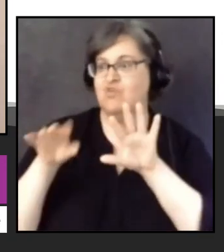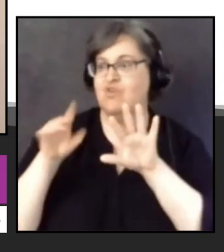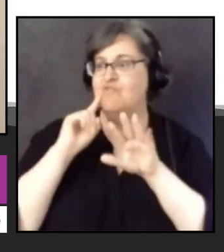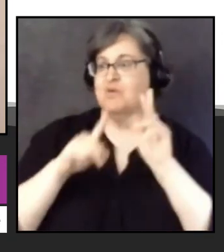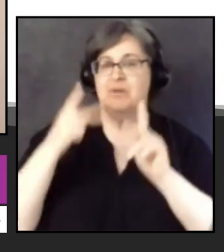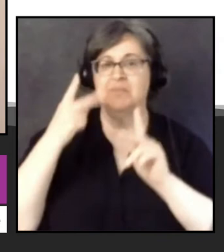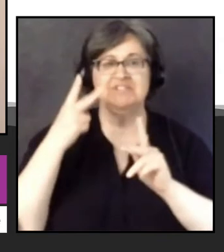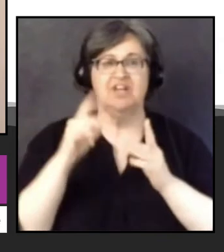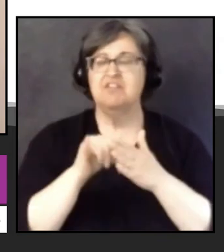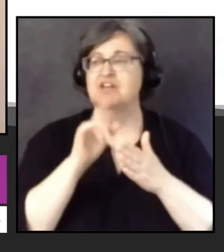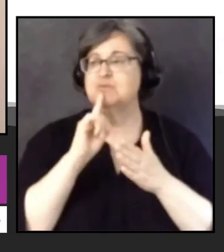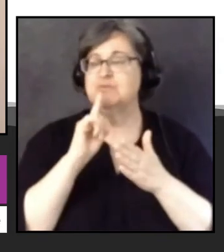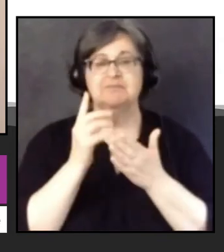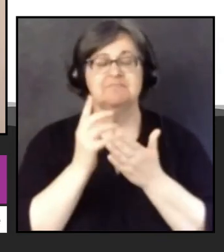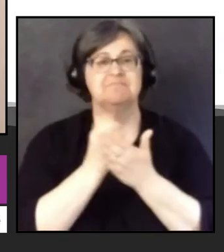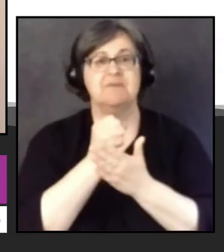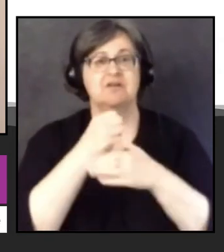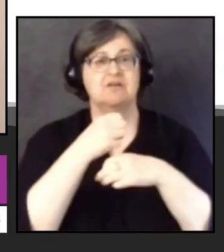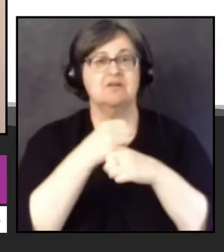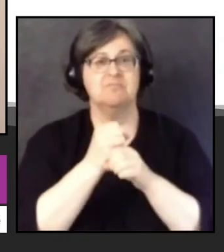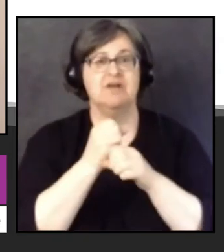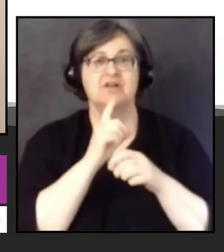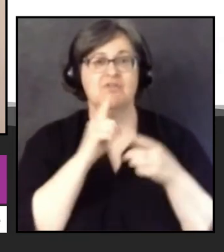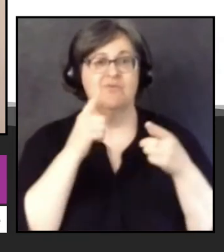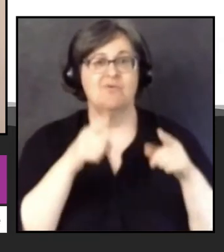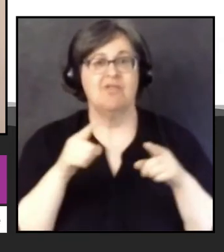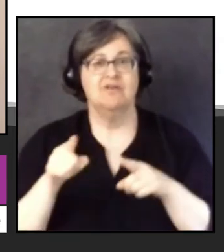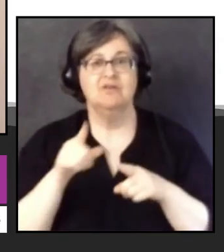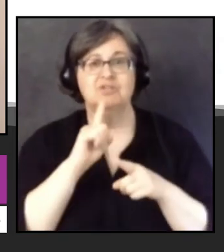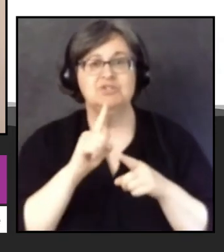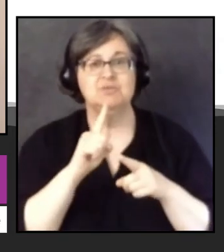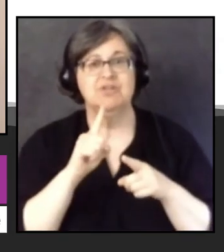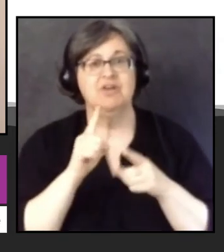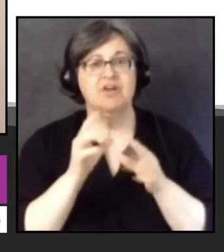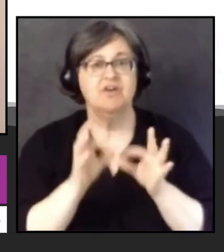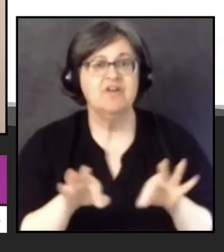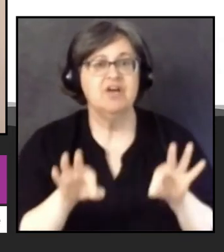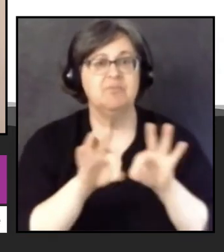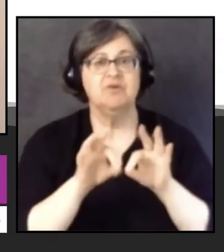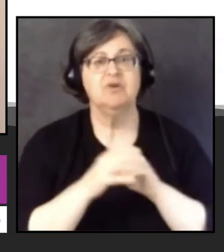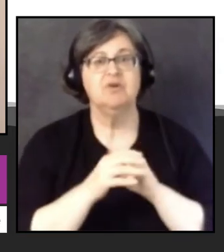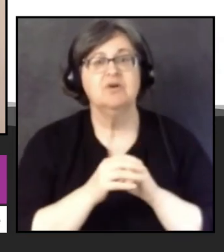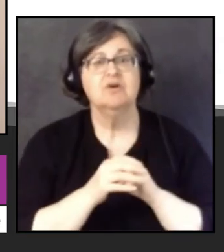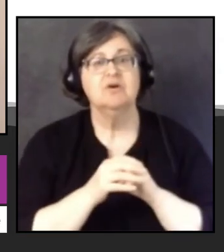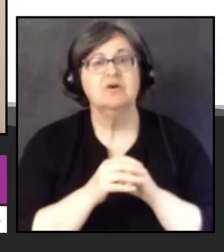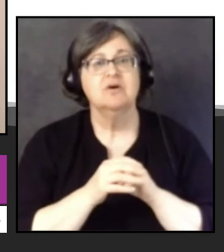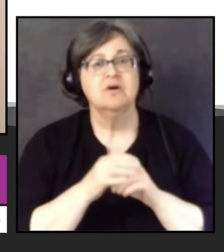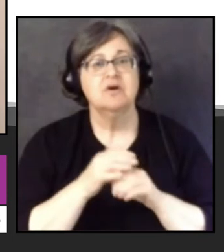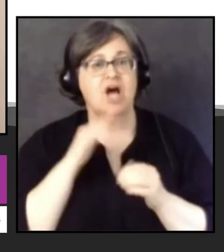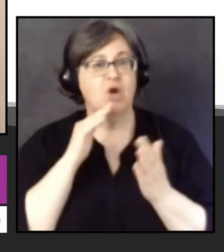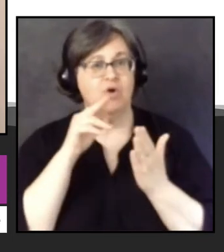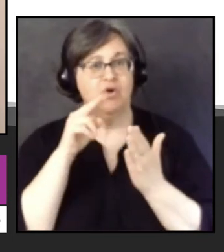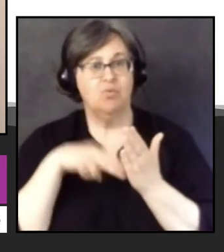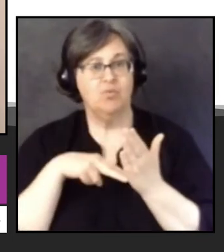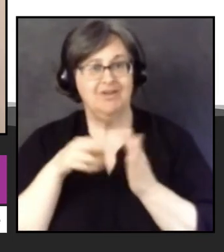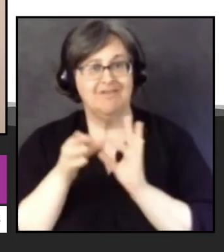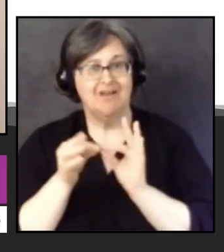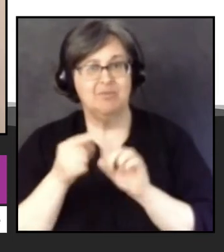towards manifesting that reality. And that's so valuable. And I will read one from the chat.